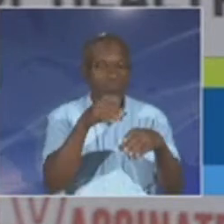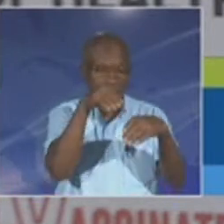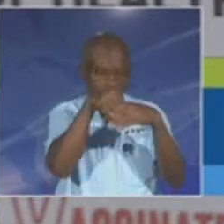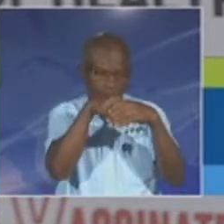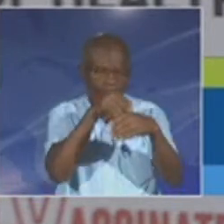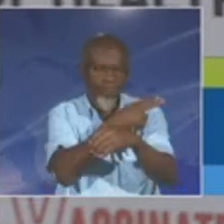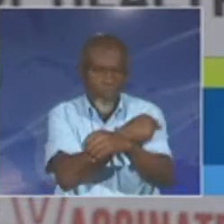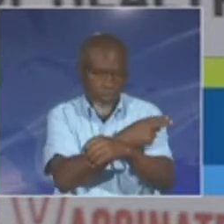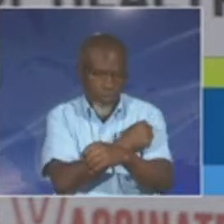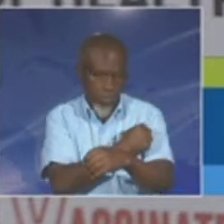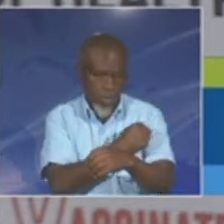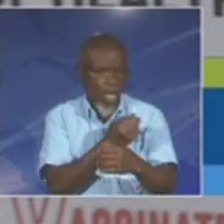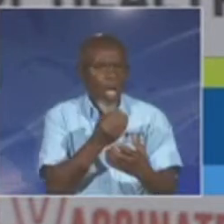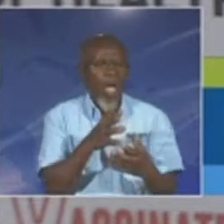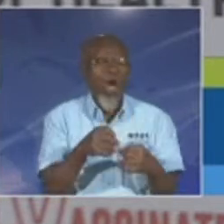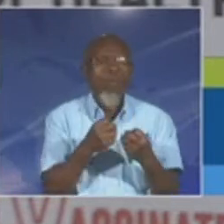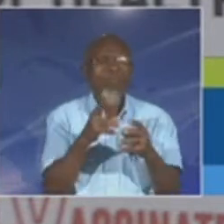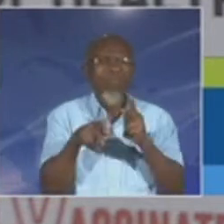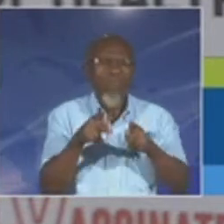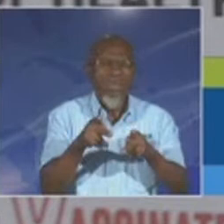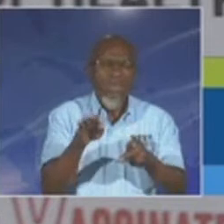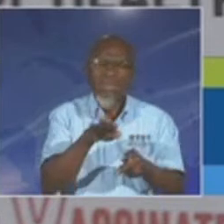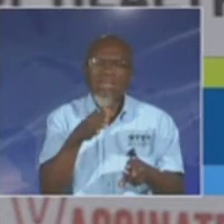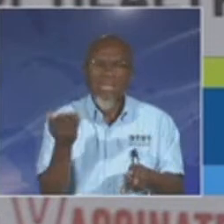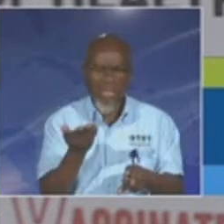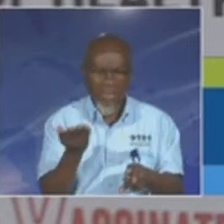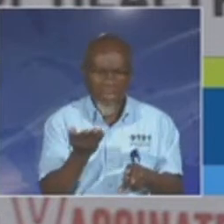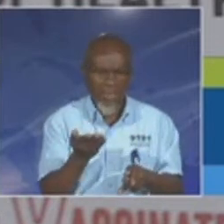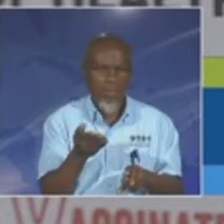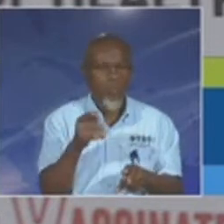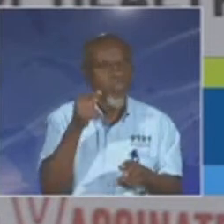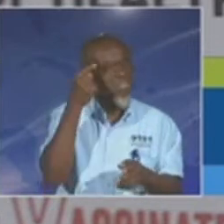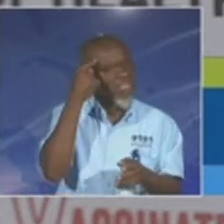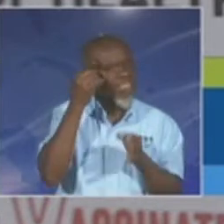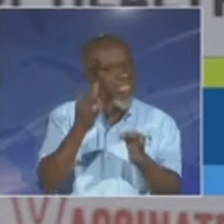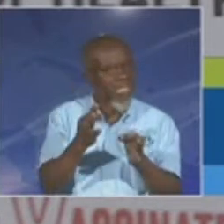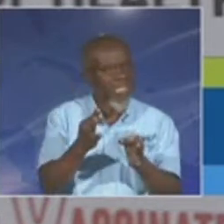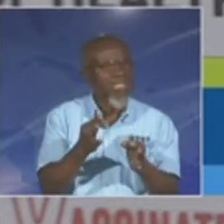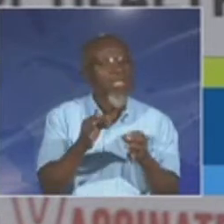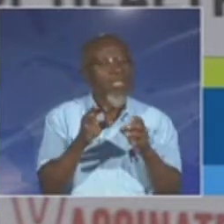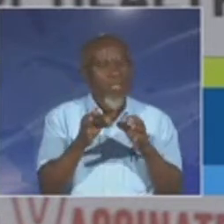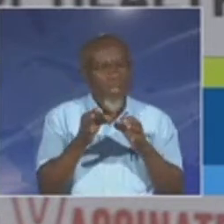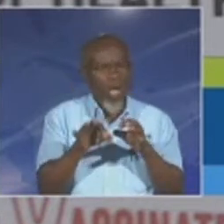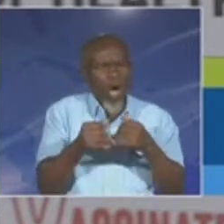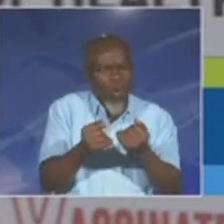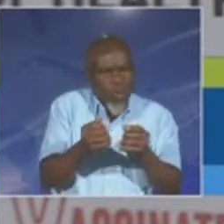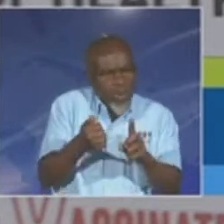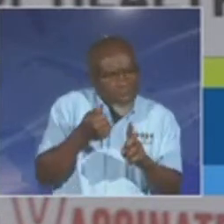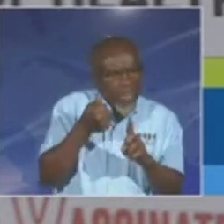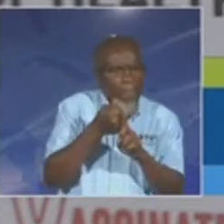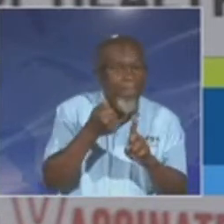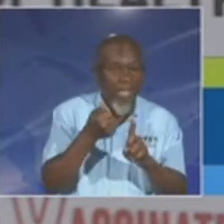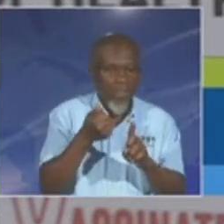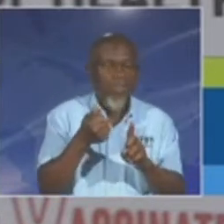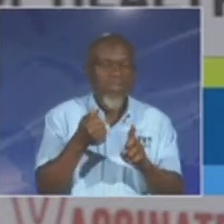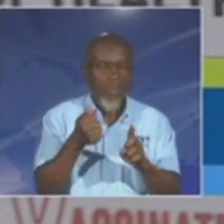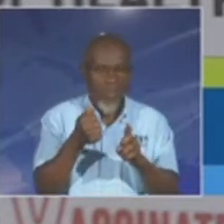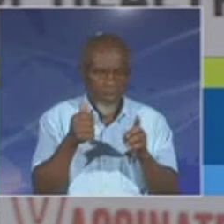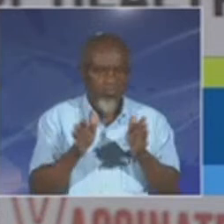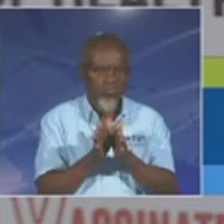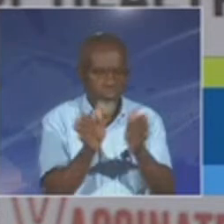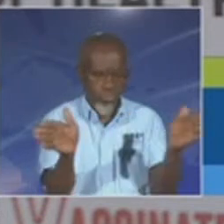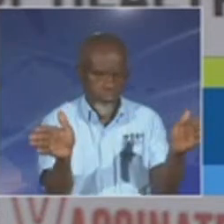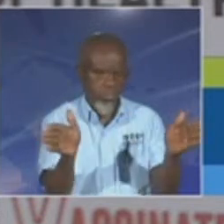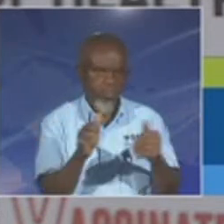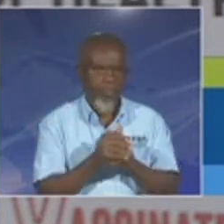happening at the level of care needed, at the level of impact on the population. So it's not a lack of data. What we're seeing is that